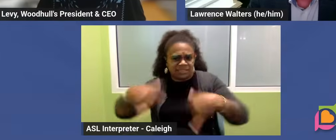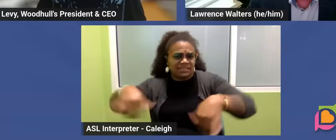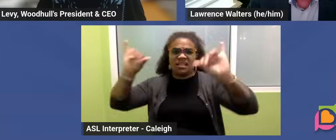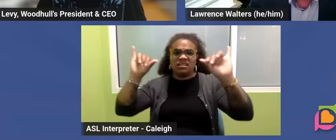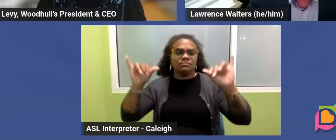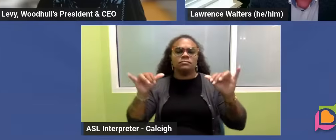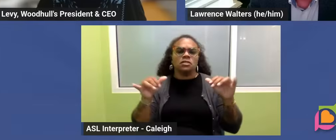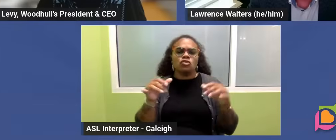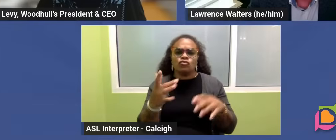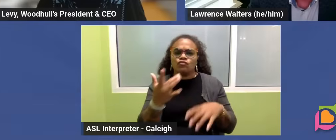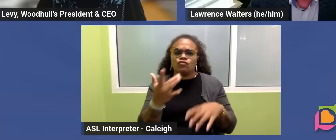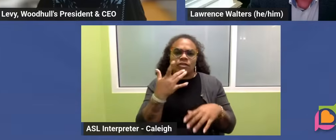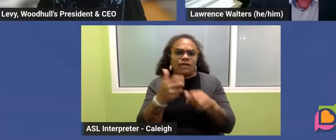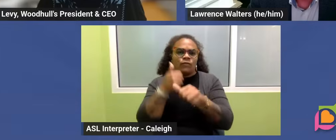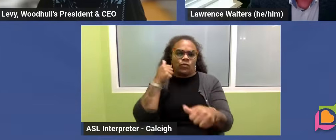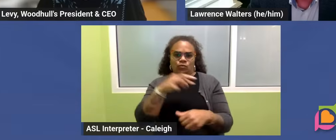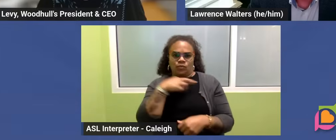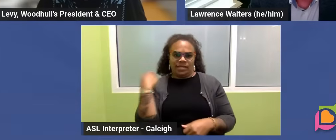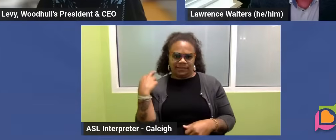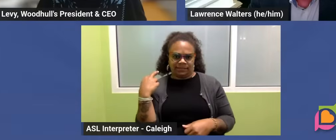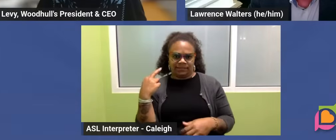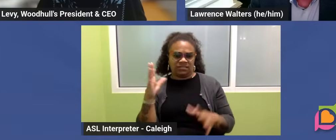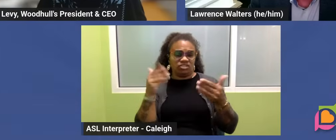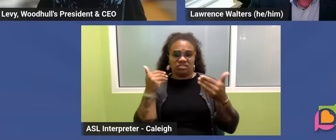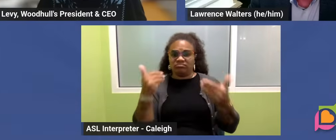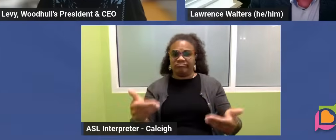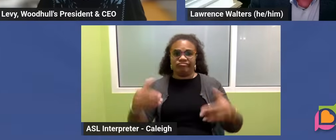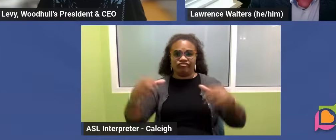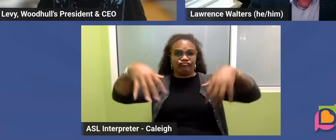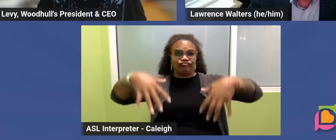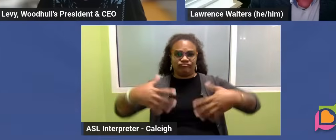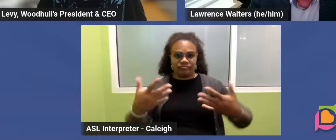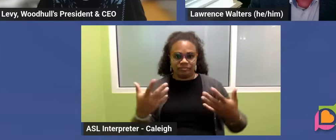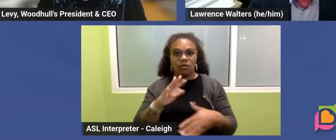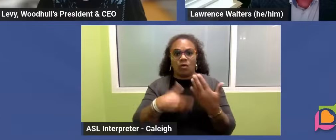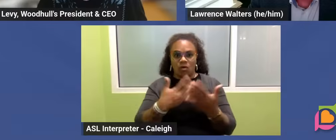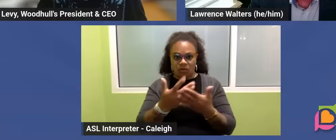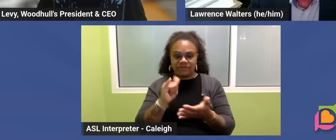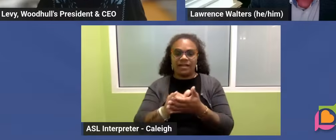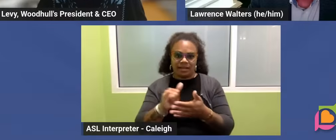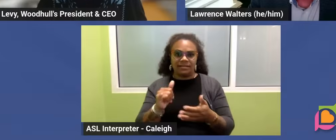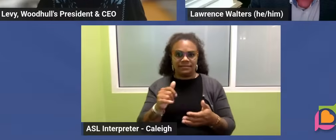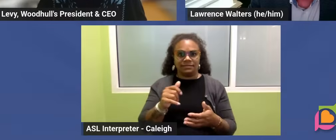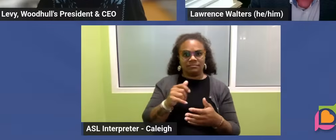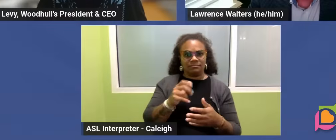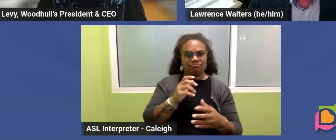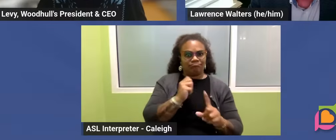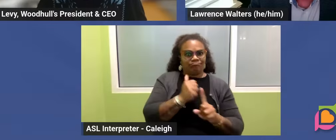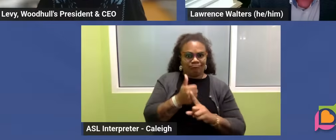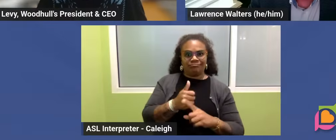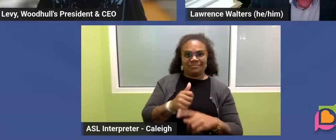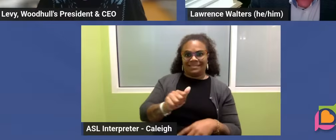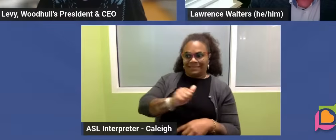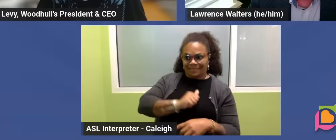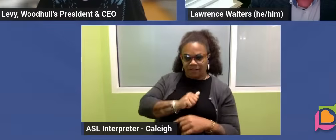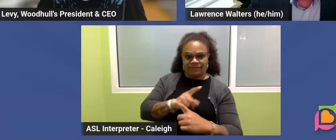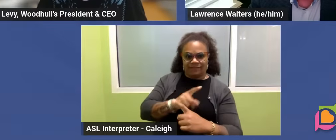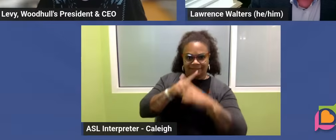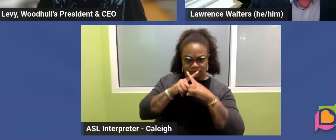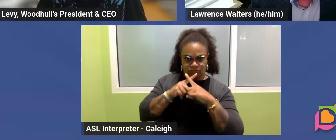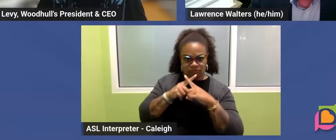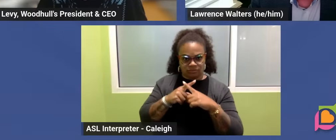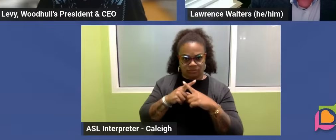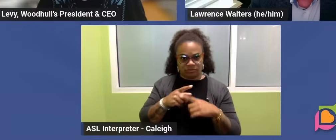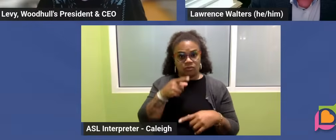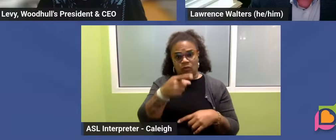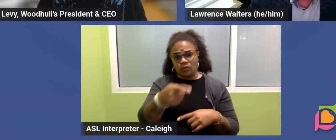1/3 arguably obscene as to minors content. All those actions are a form of self-censorship that you are